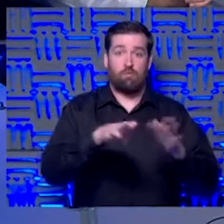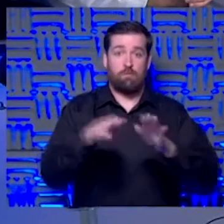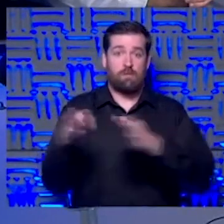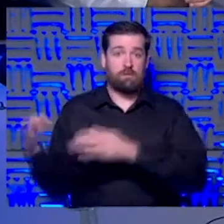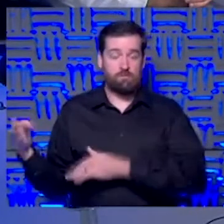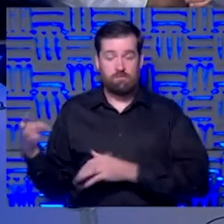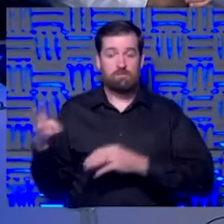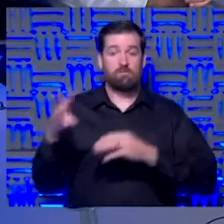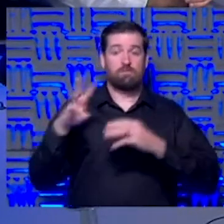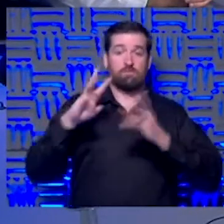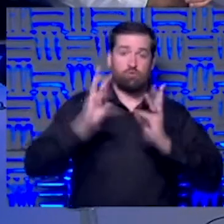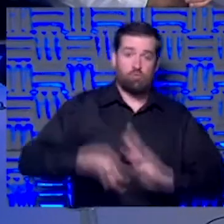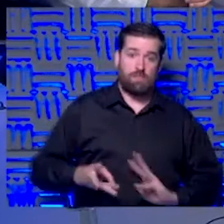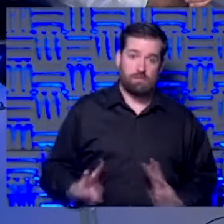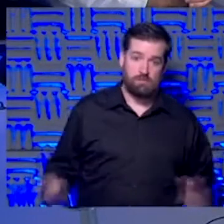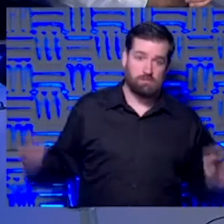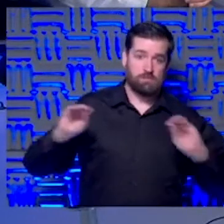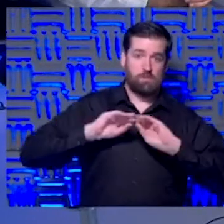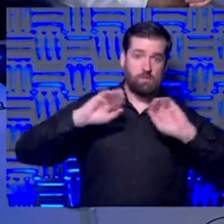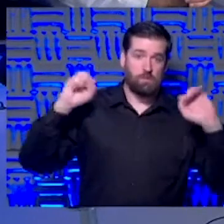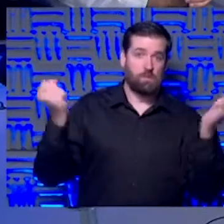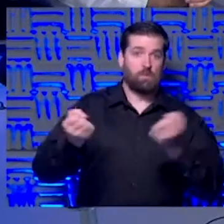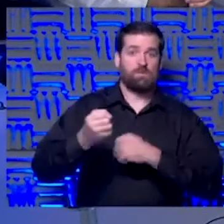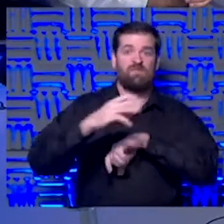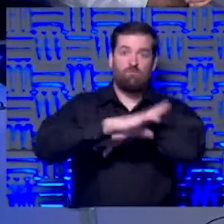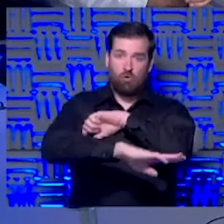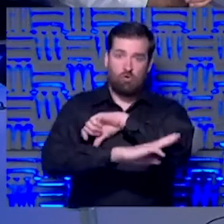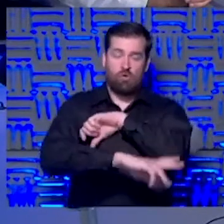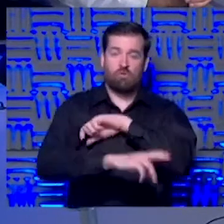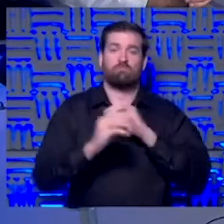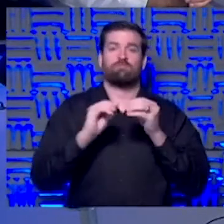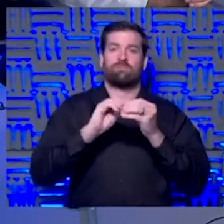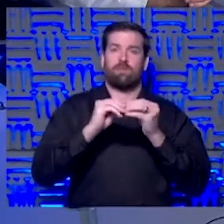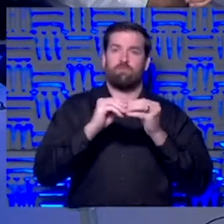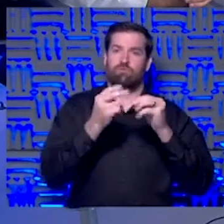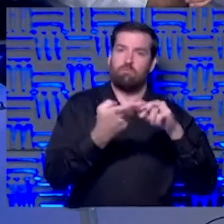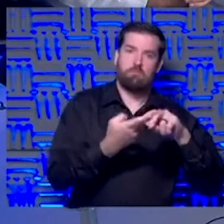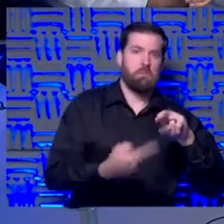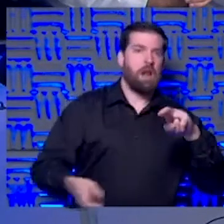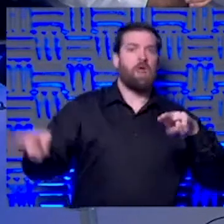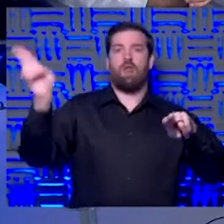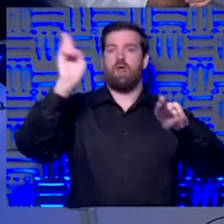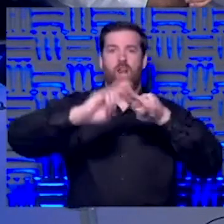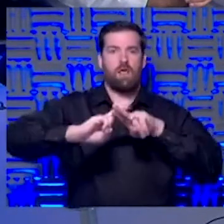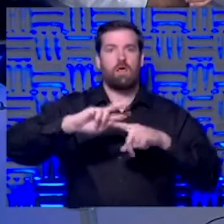the weather gets colder in the fall, that we're going to have higher numbers as people move indoors. Is there any way to avoid